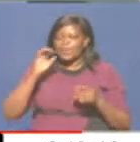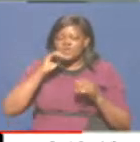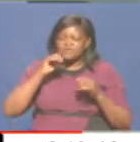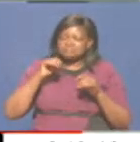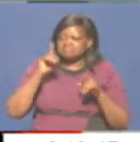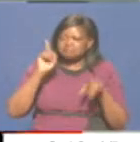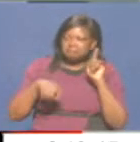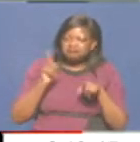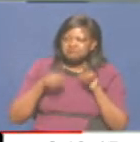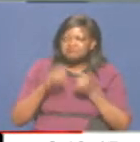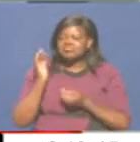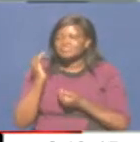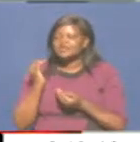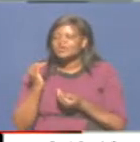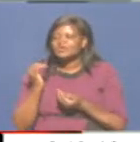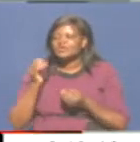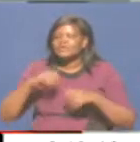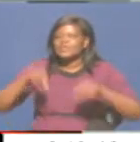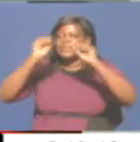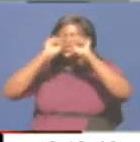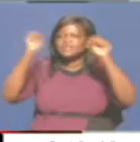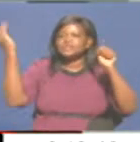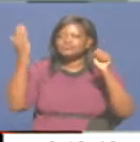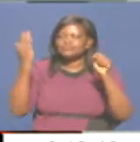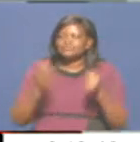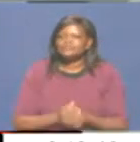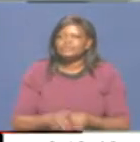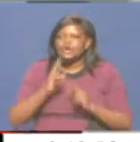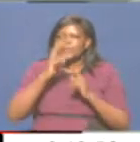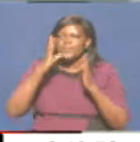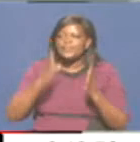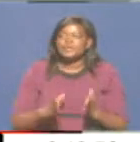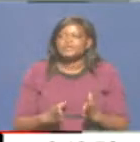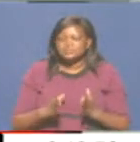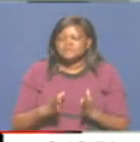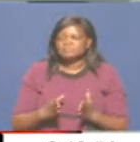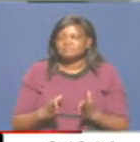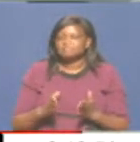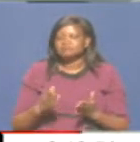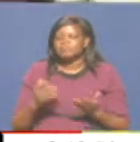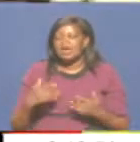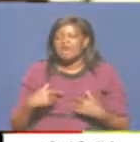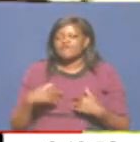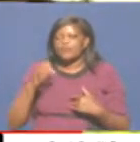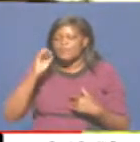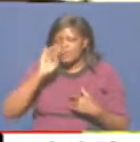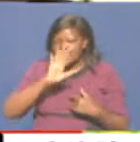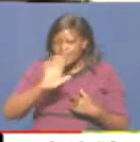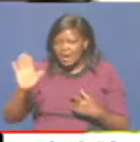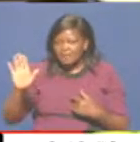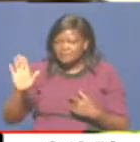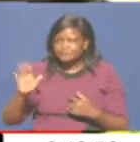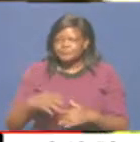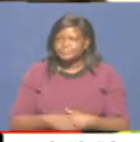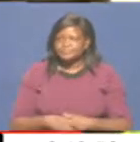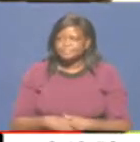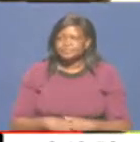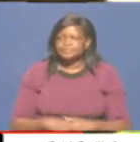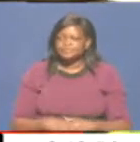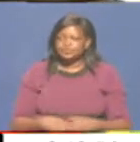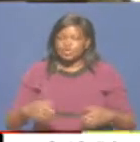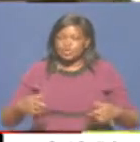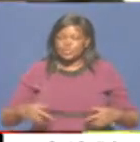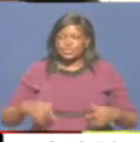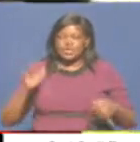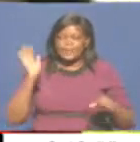expectations of the presidential address. And our reporter Jelly Saladi samples their views. Vijana kuna wengi ambao